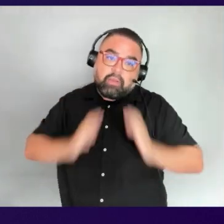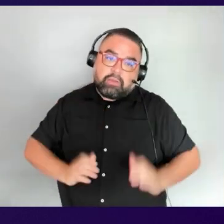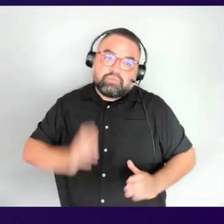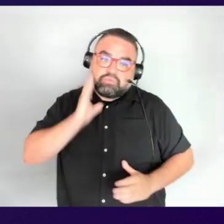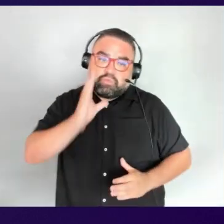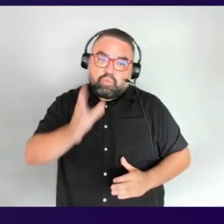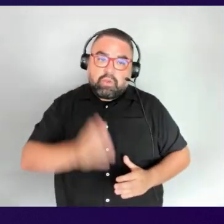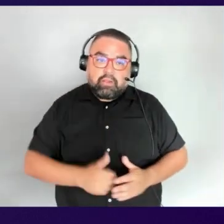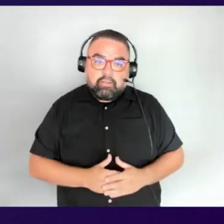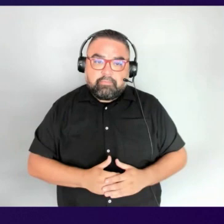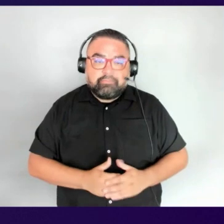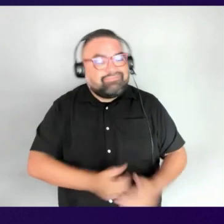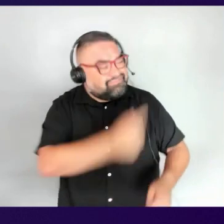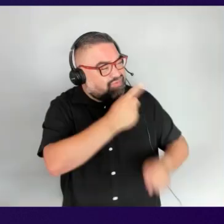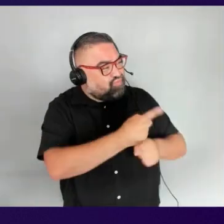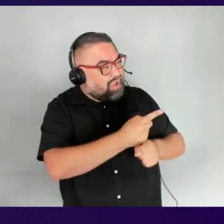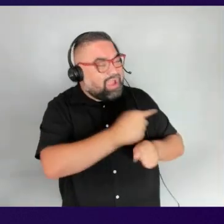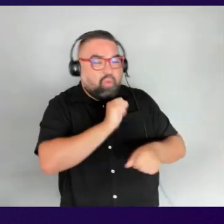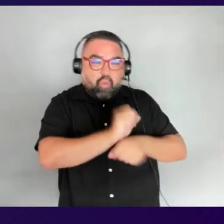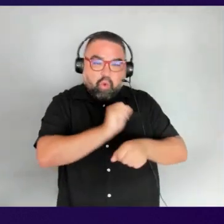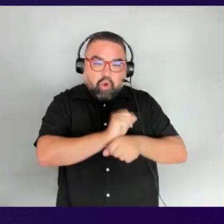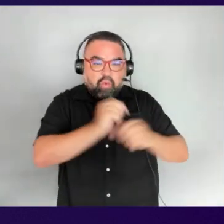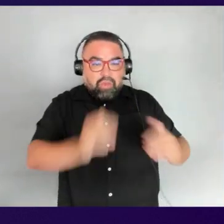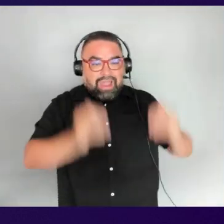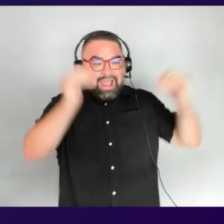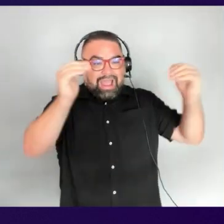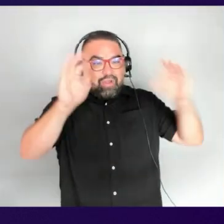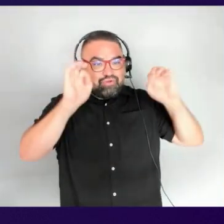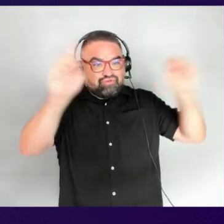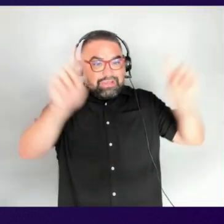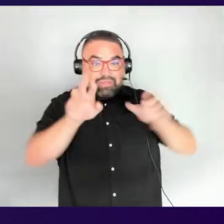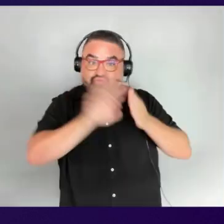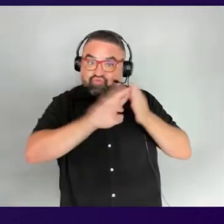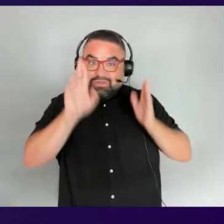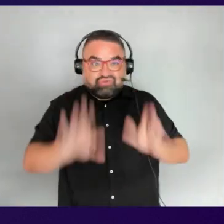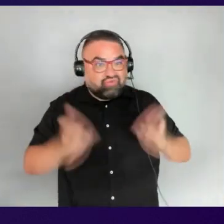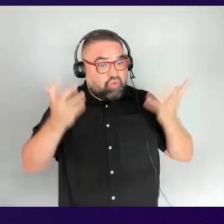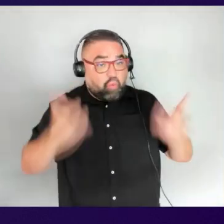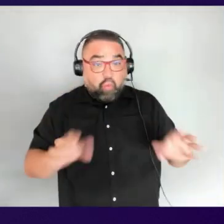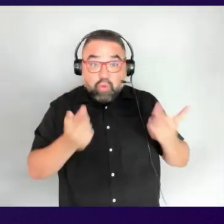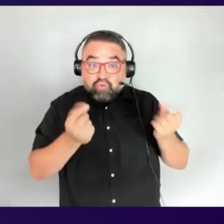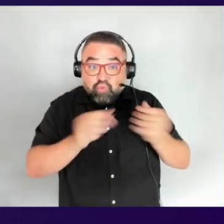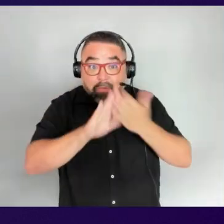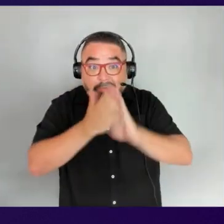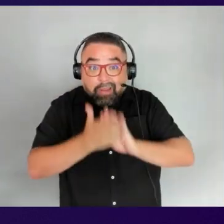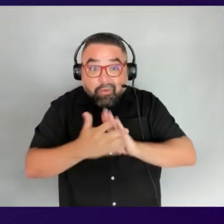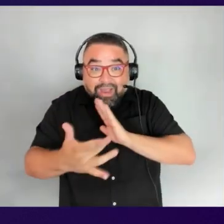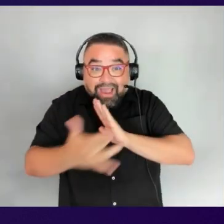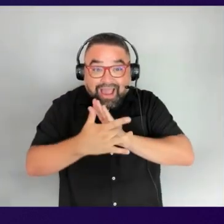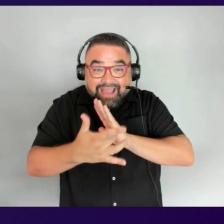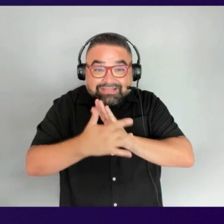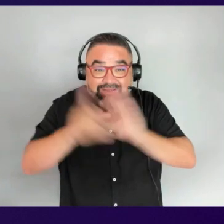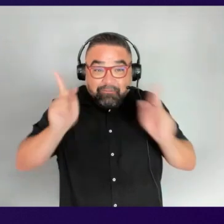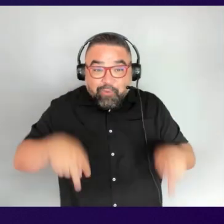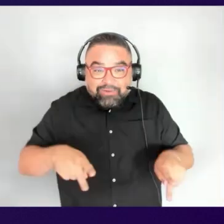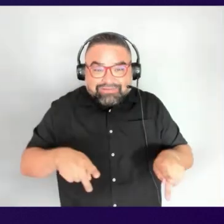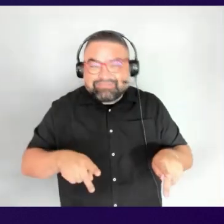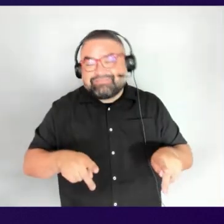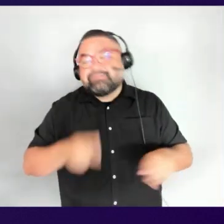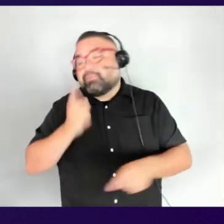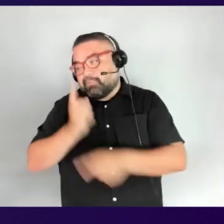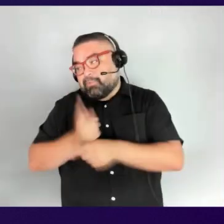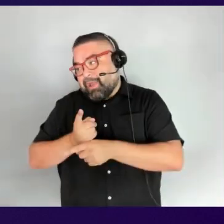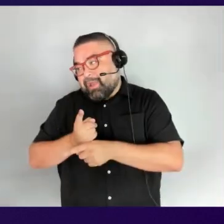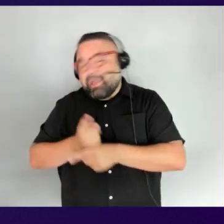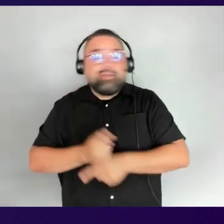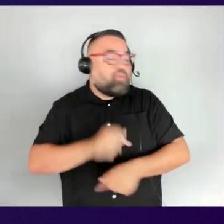I work a lot with higher education, the last thing that a researcher wants to do is become an IT person, right? They want to just focus on their actual